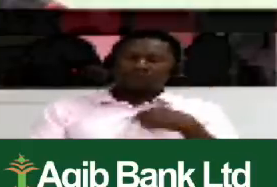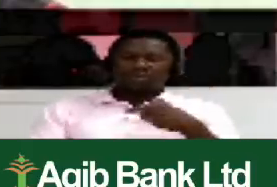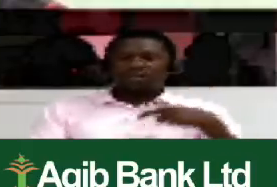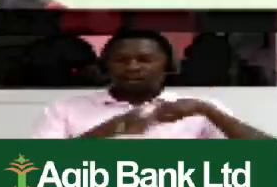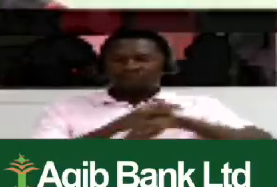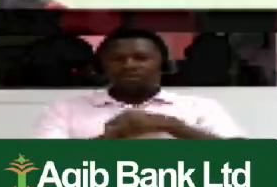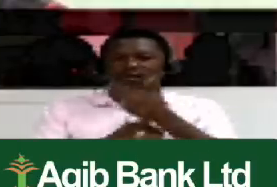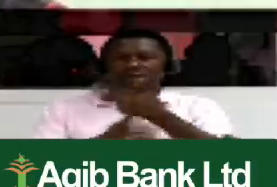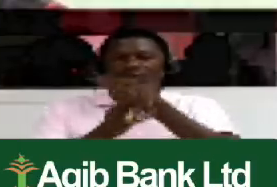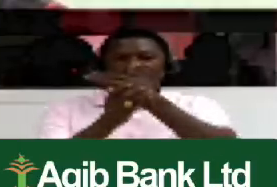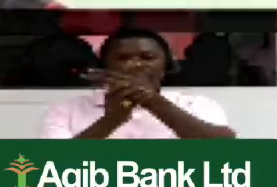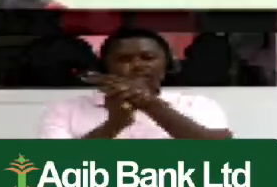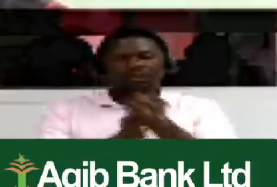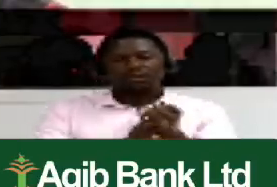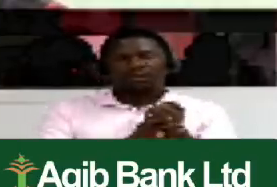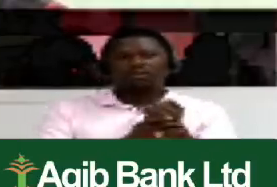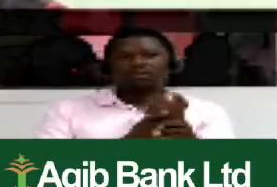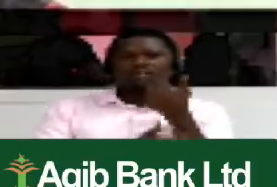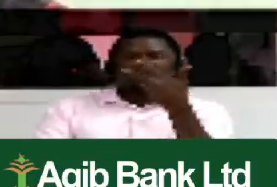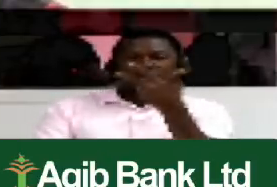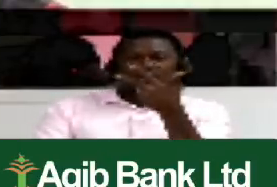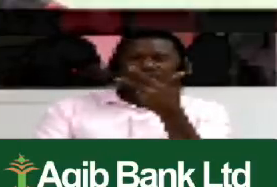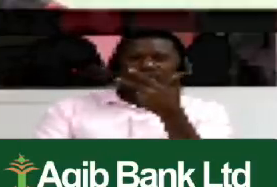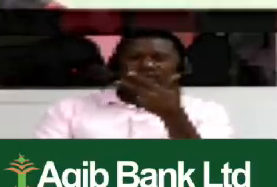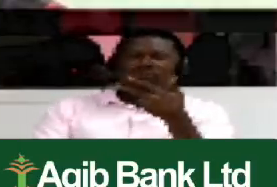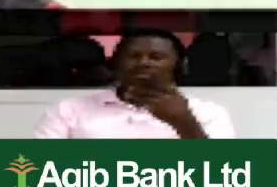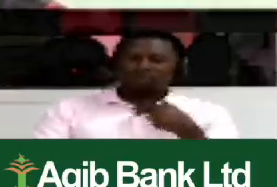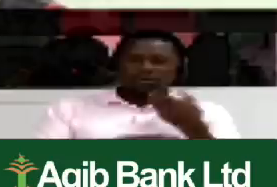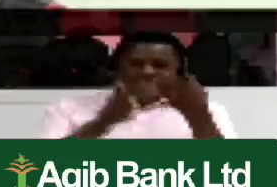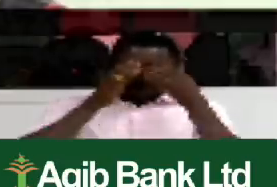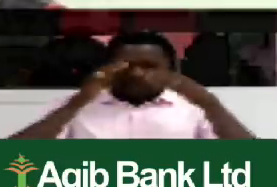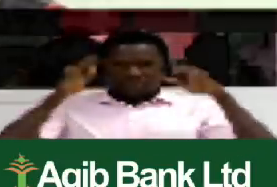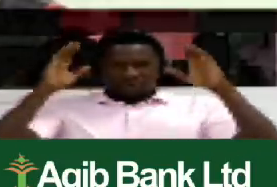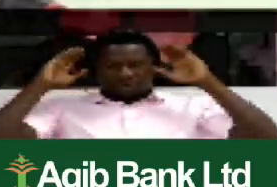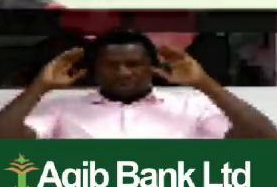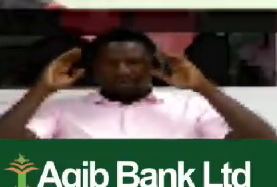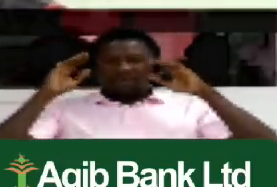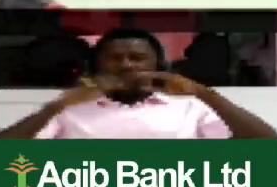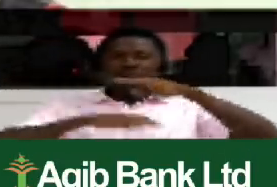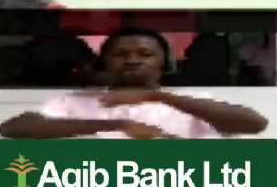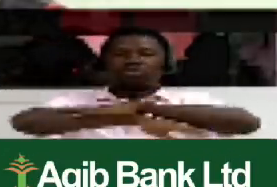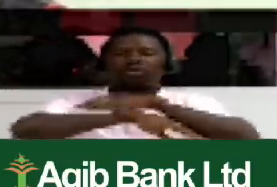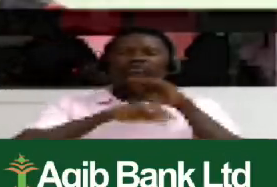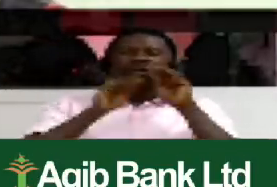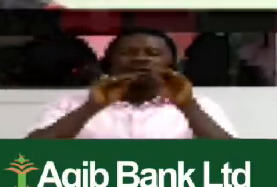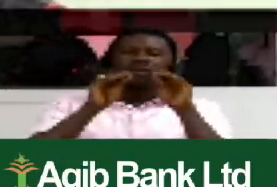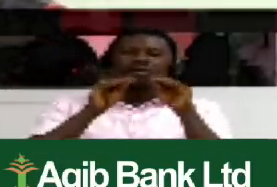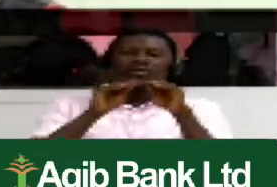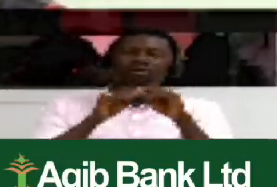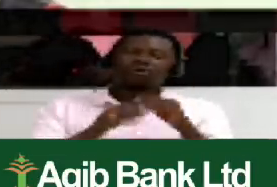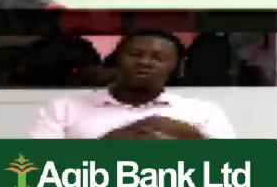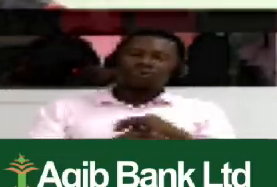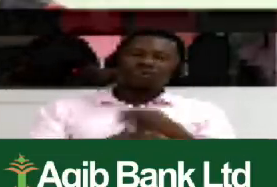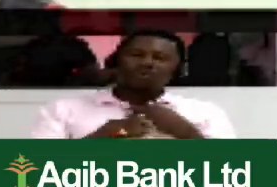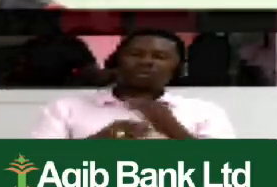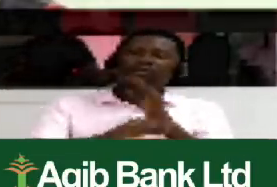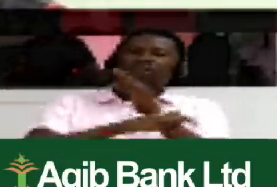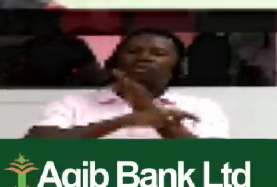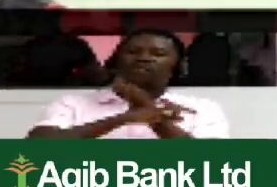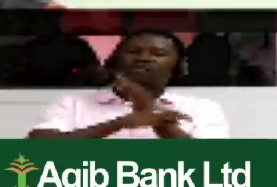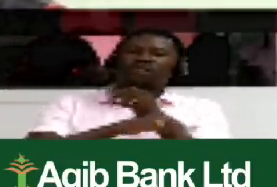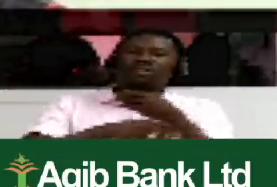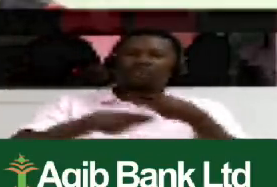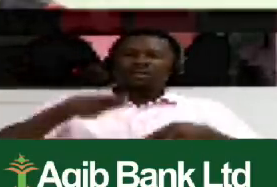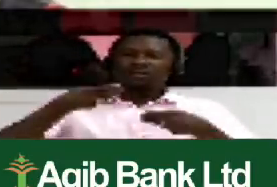1998, I was enrolled at the Gambia College School of Education to pursue the higher teacher